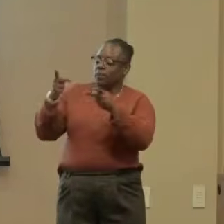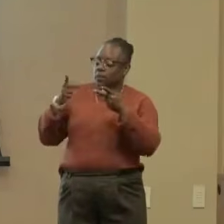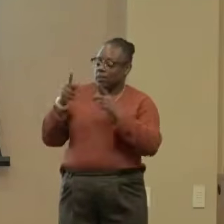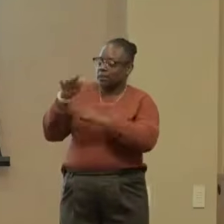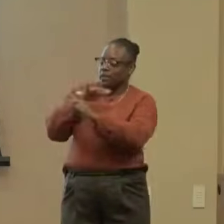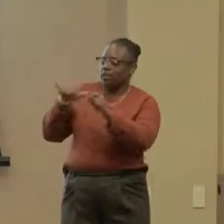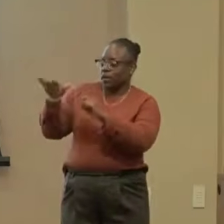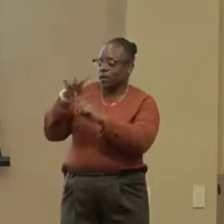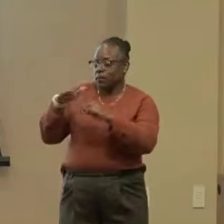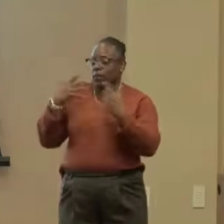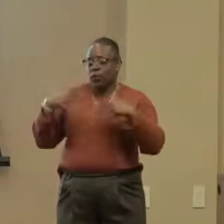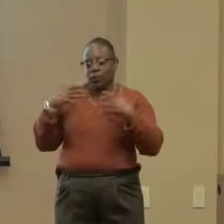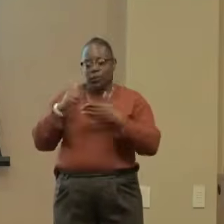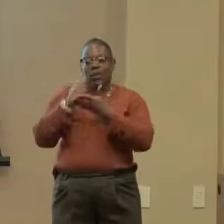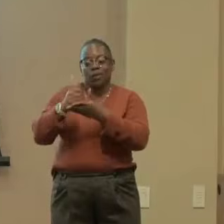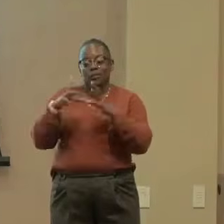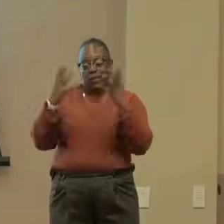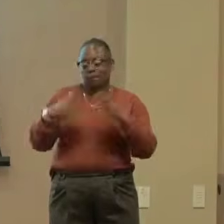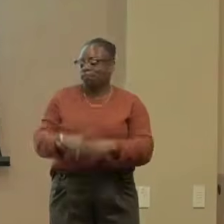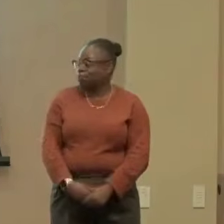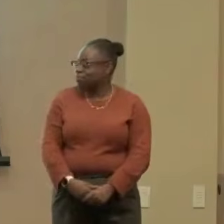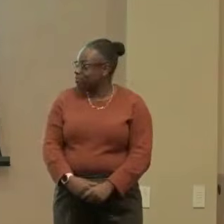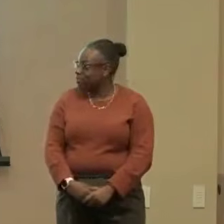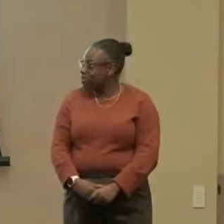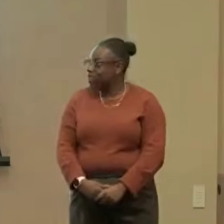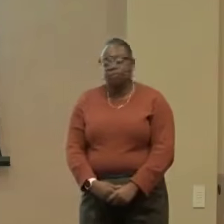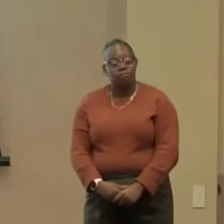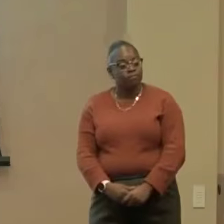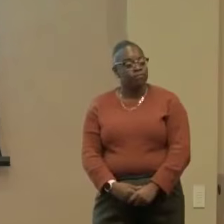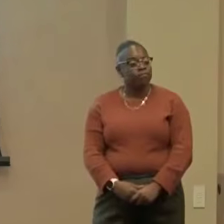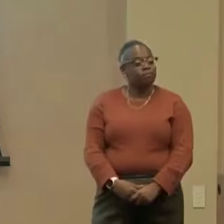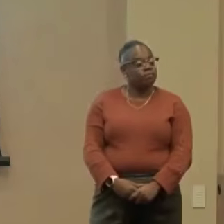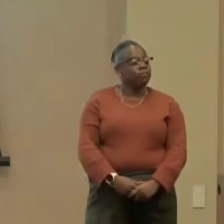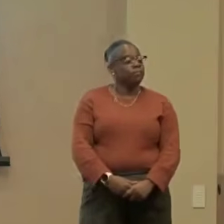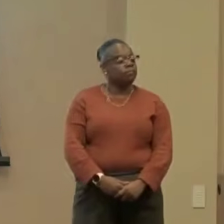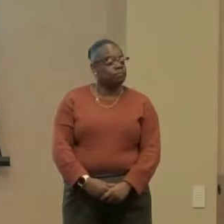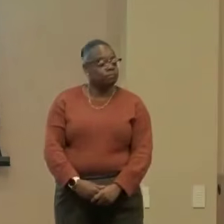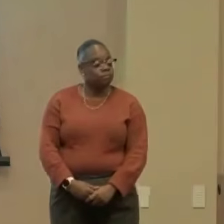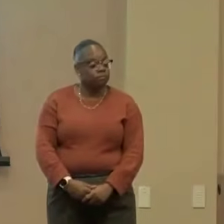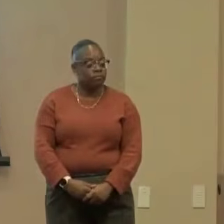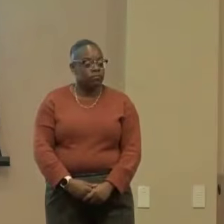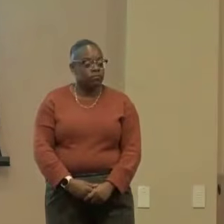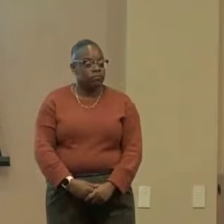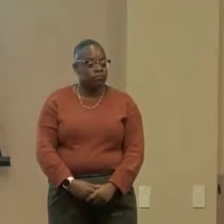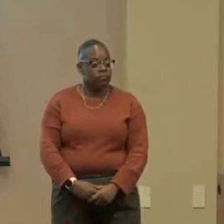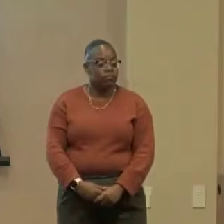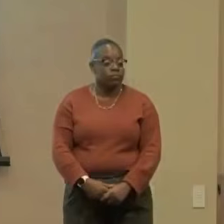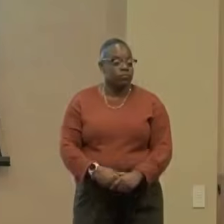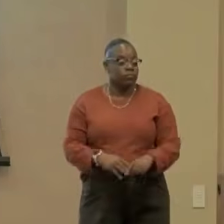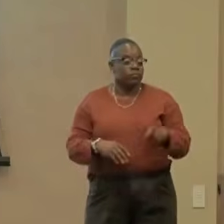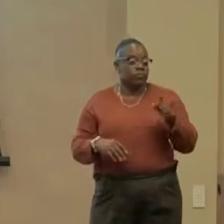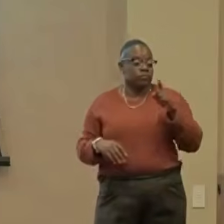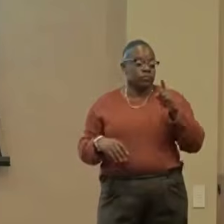environment. It makes a world of a difference. We have a comment online. Yeah, we are definitely getting some